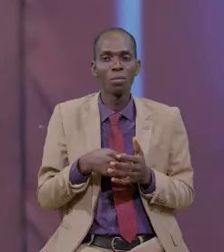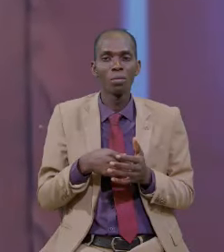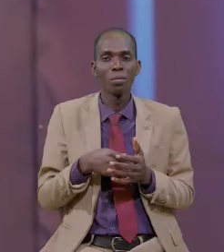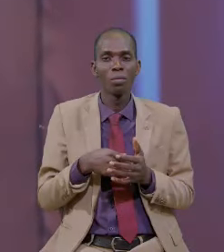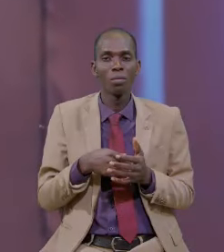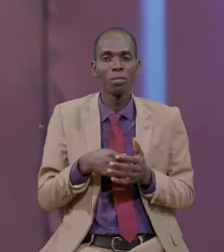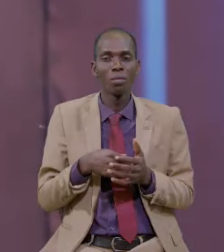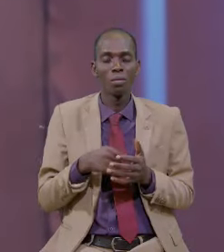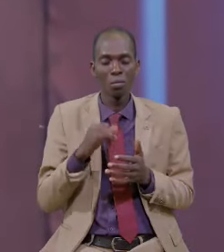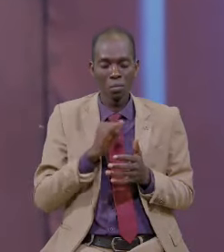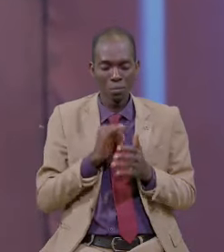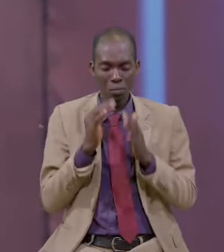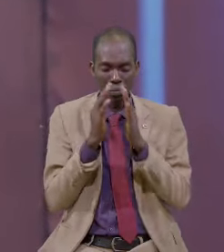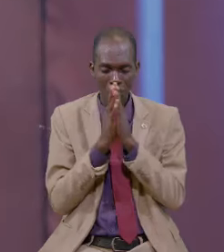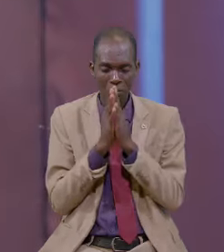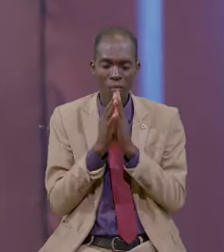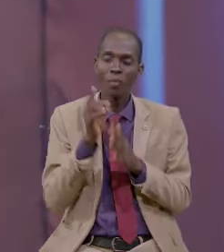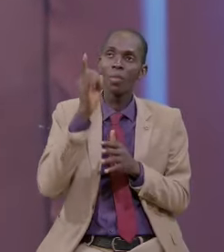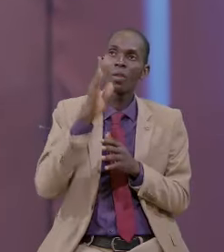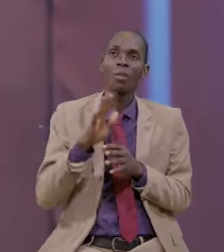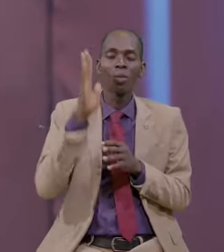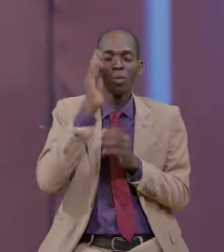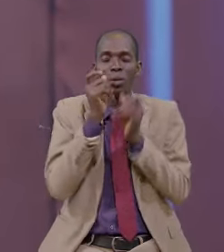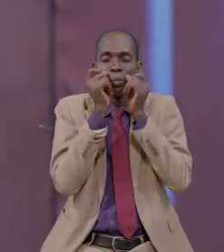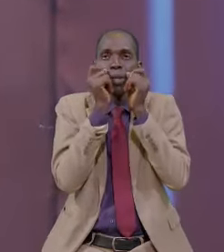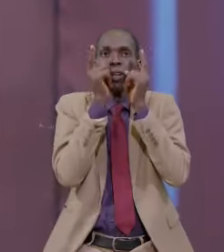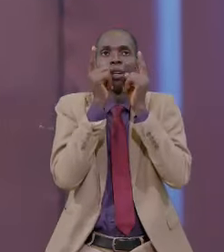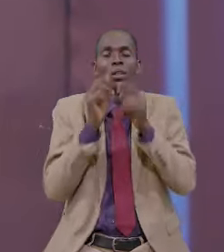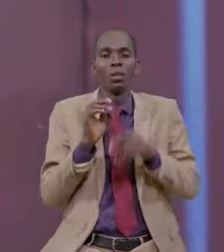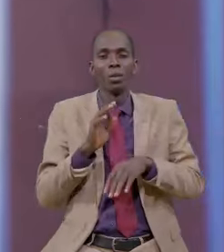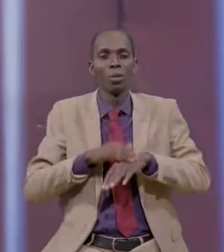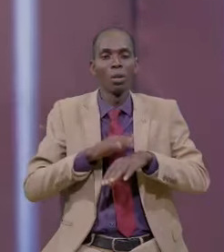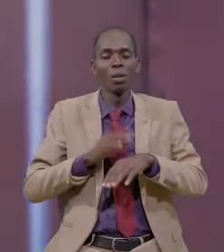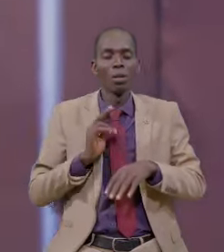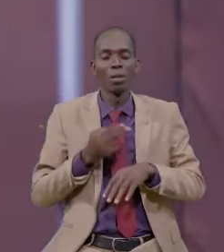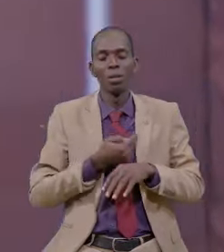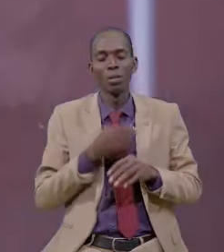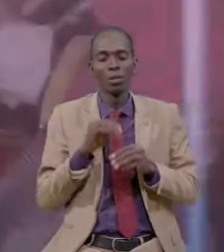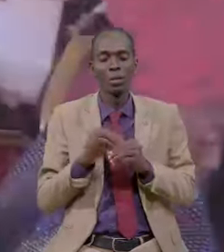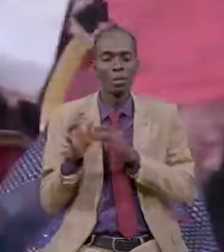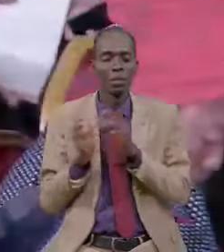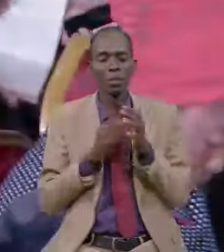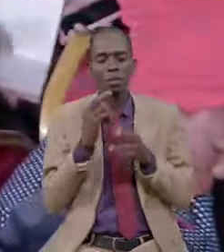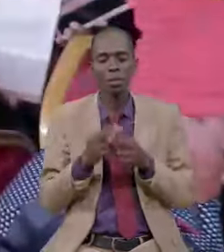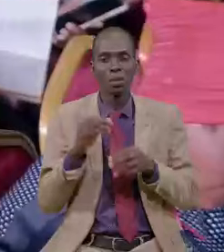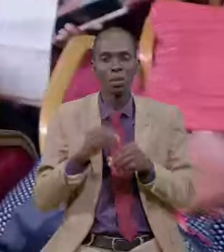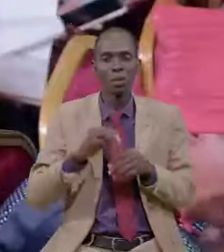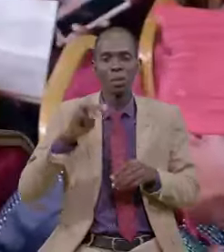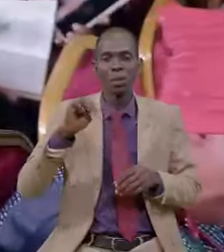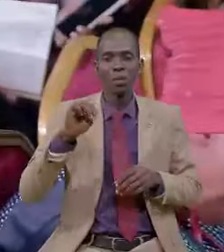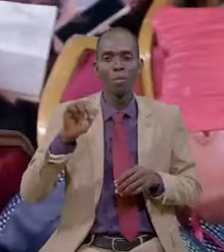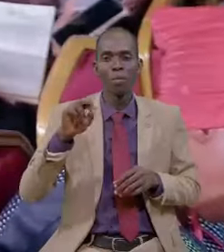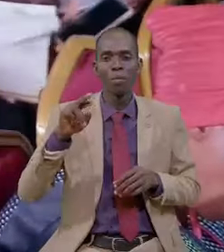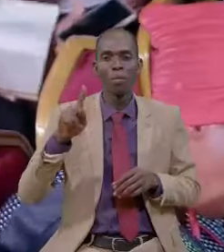I pray God will wake us up. Amen. Look at Mark chapter 8, reading from